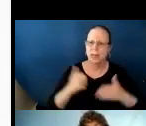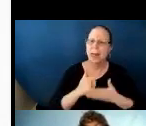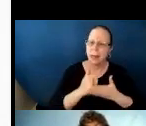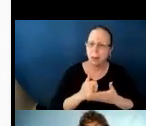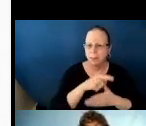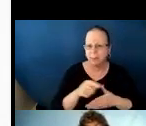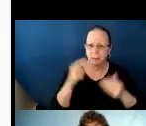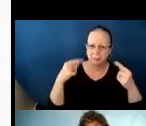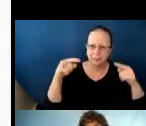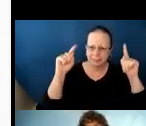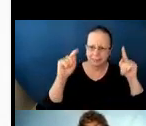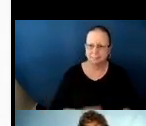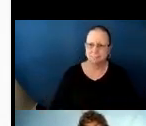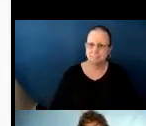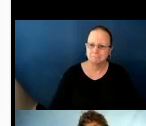succeed.